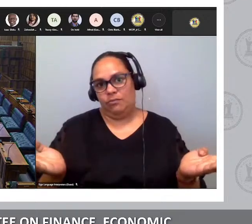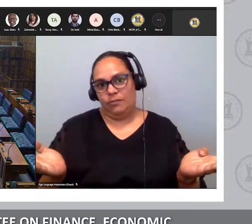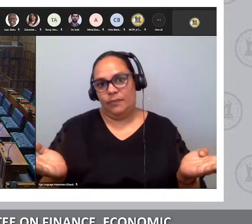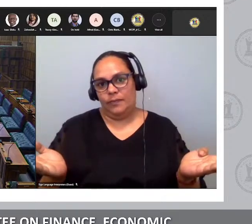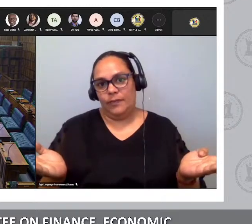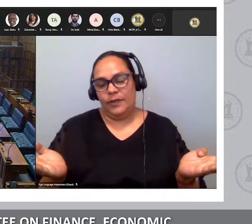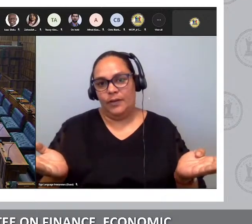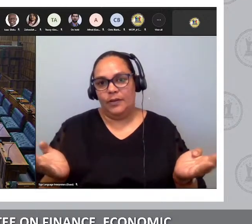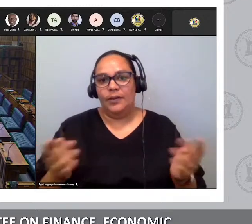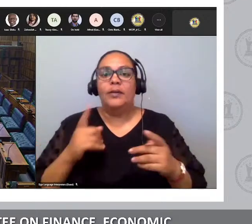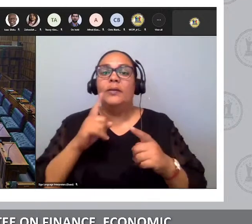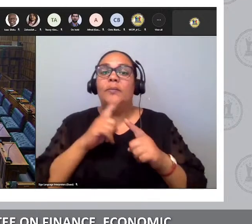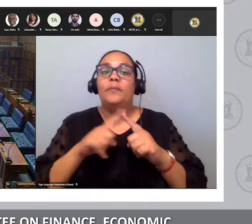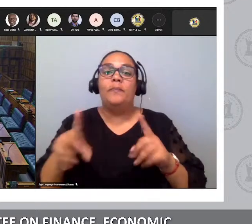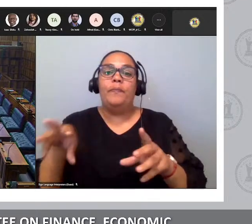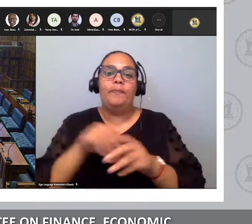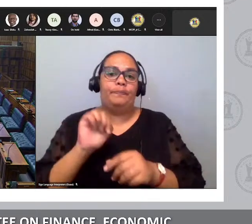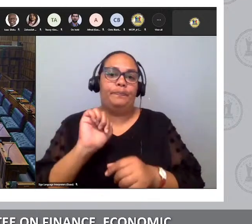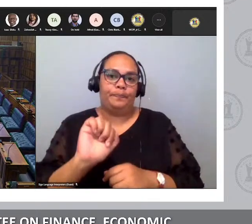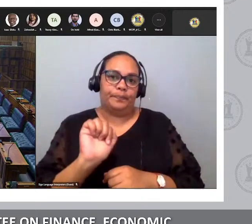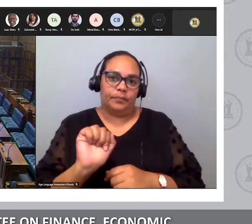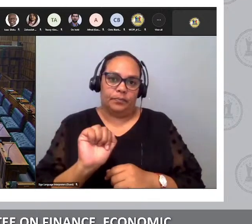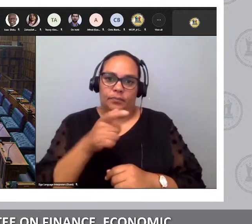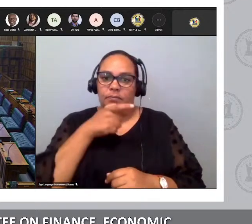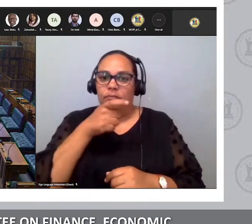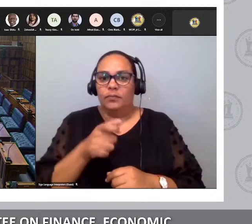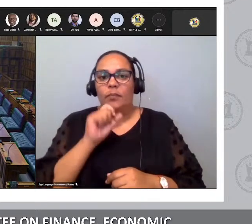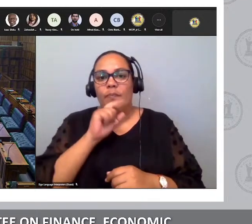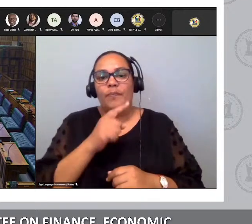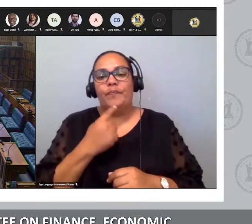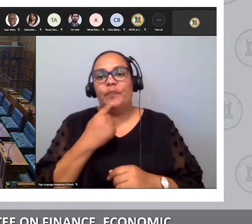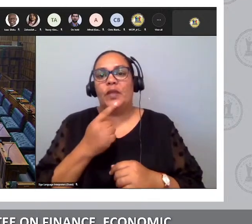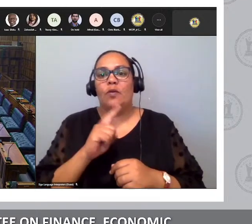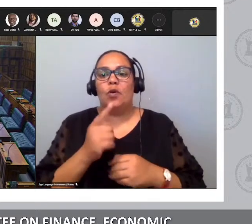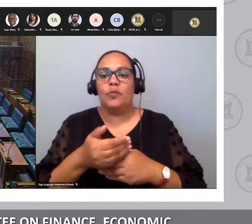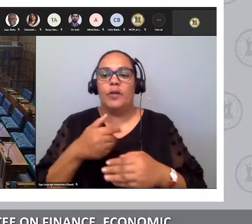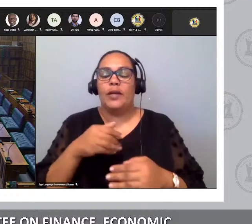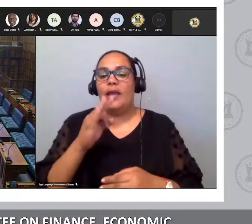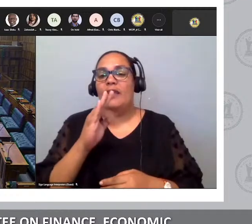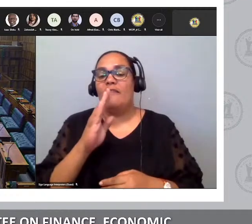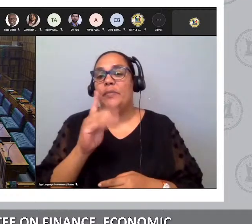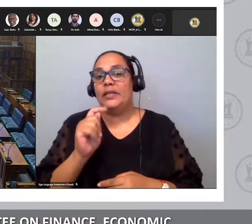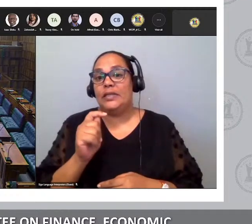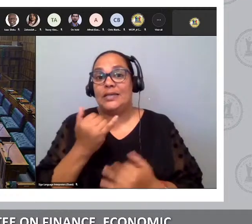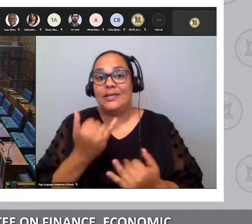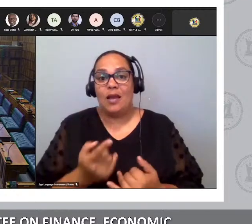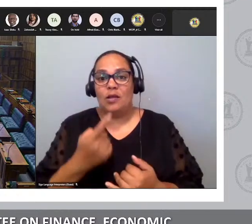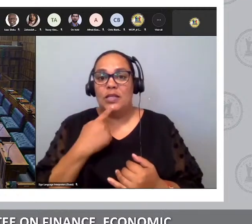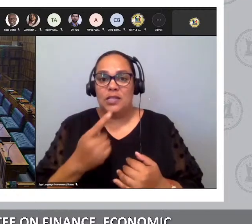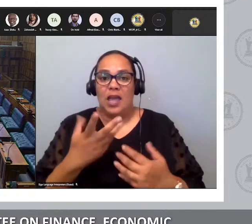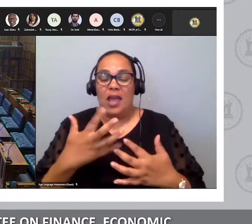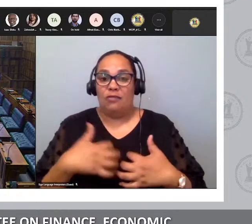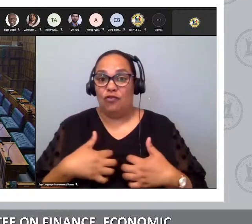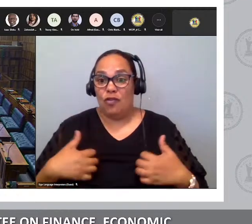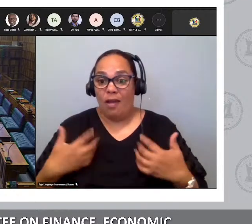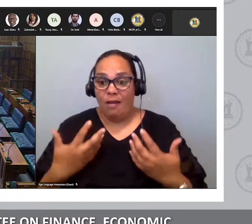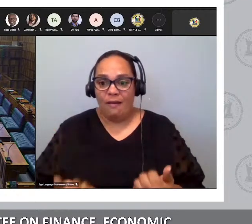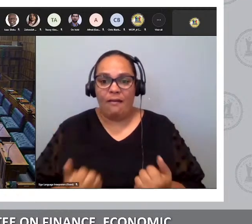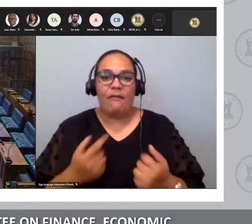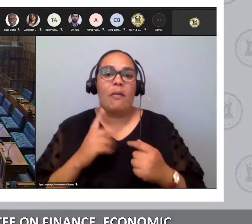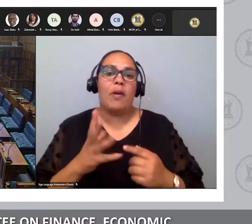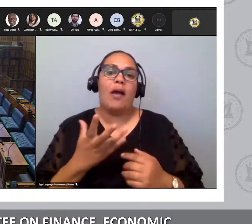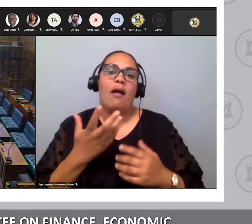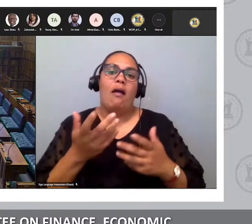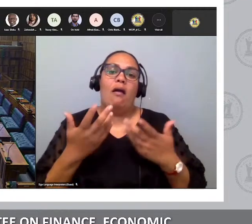everyone in regard to the comment that was made that fbt is currently constrainted to